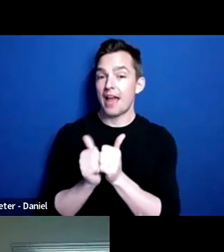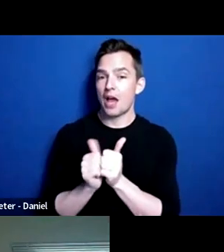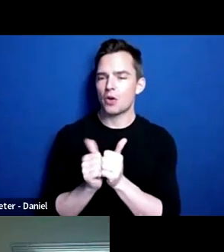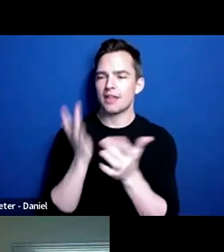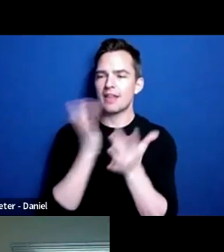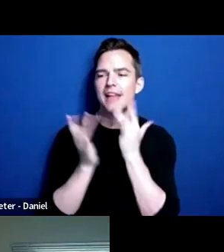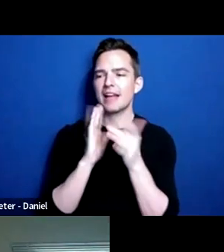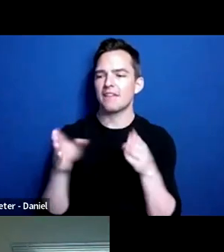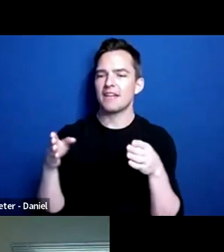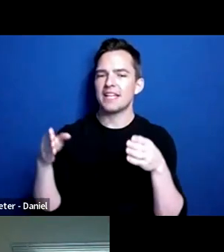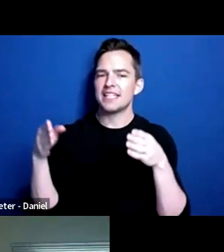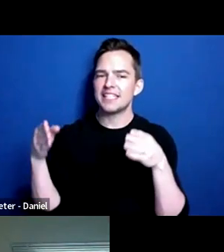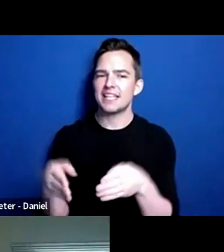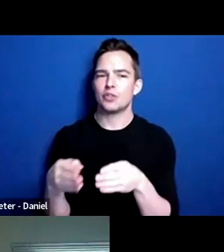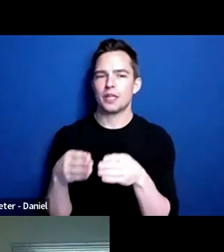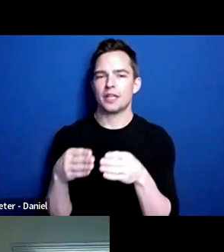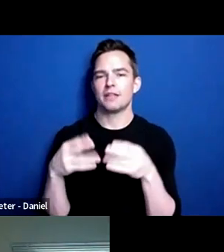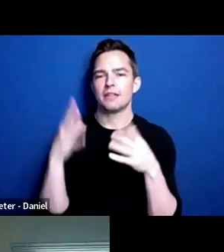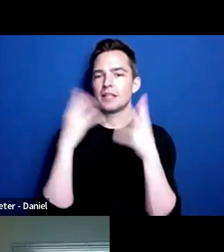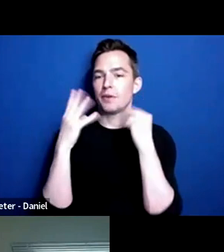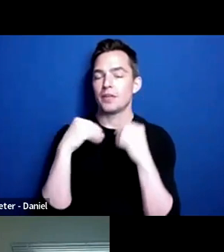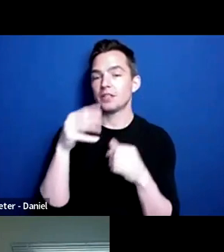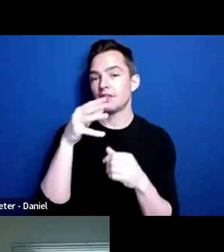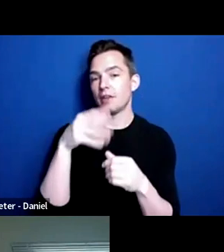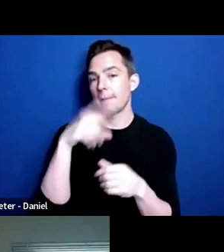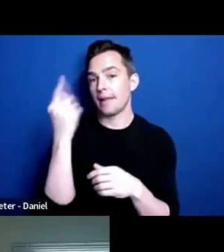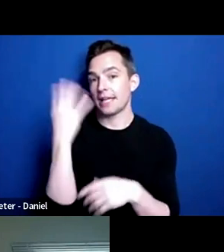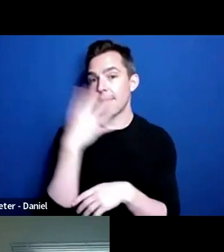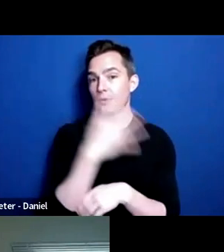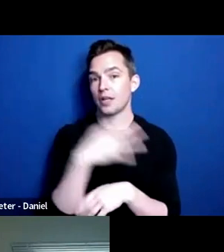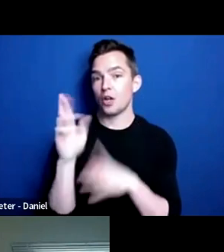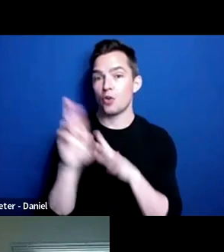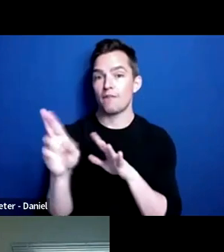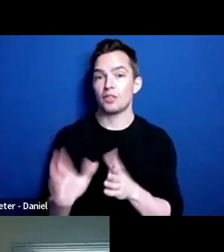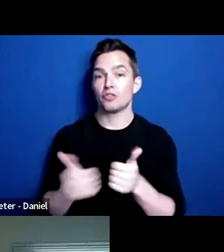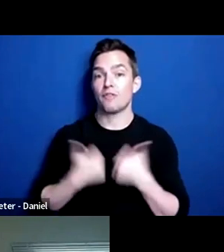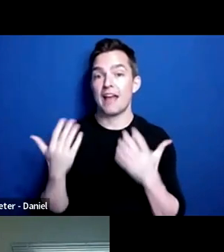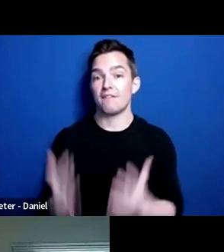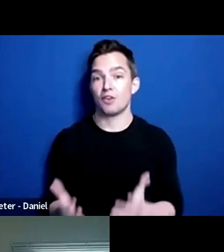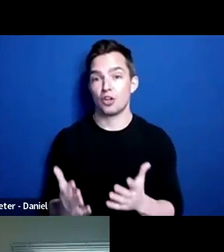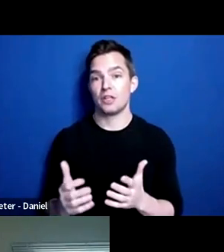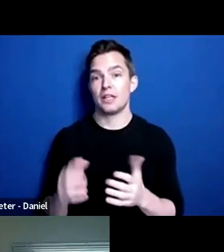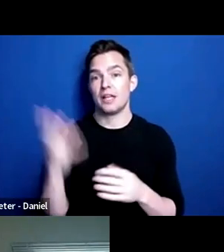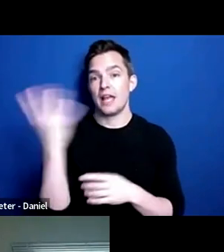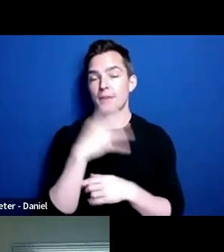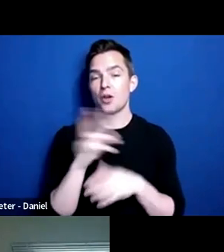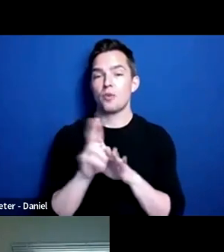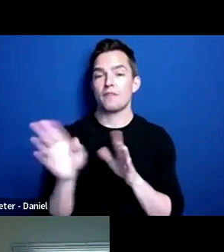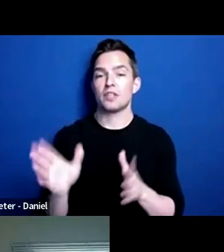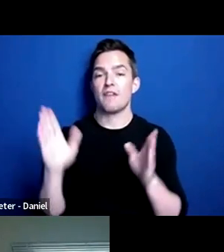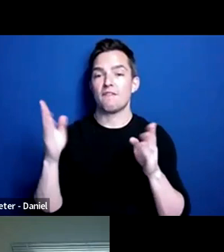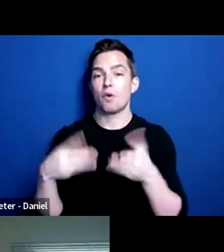of centering the experiences of Black immigrant and refugee survivors in immigrant and refugee